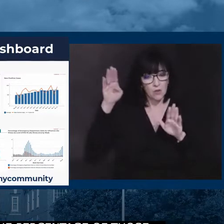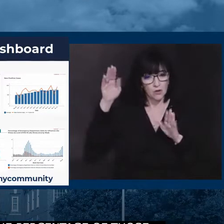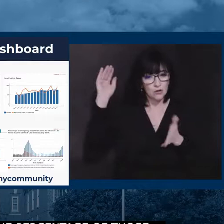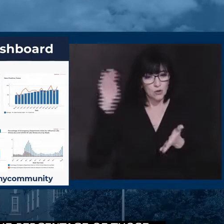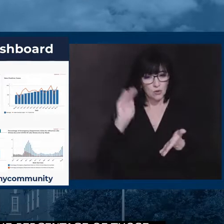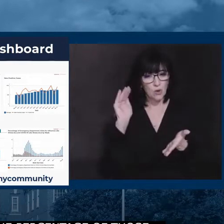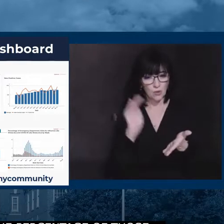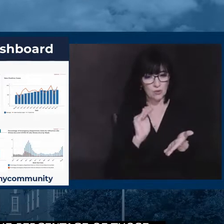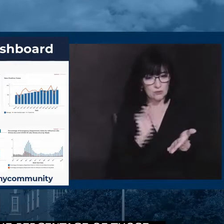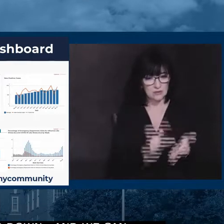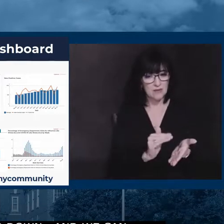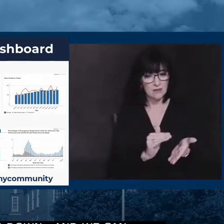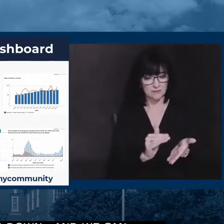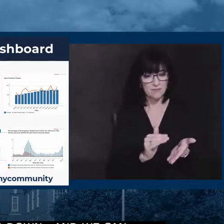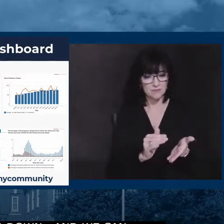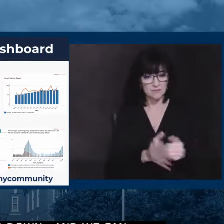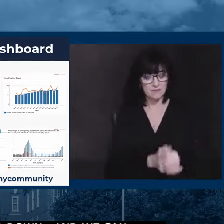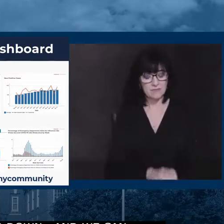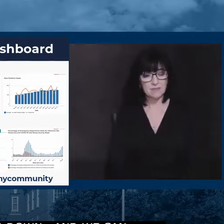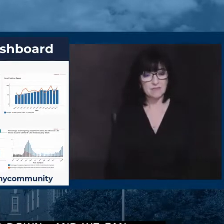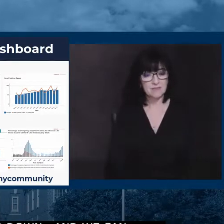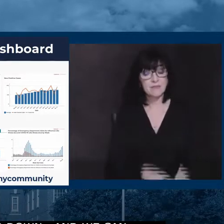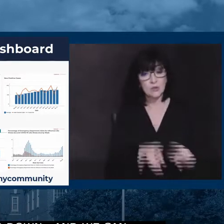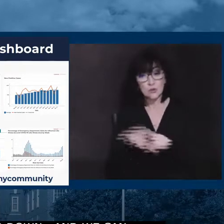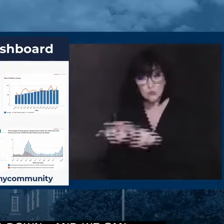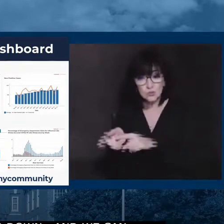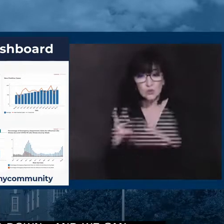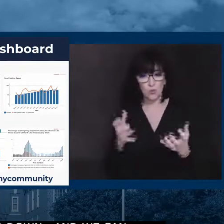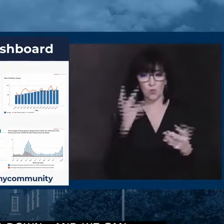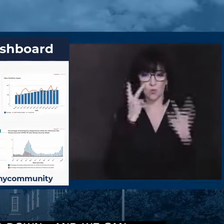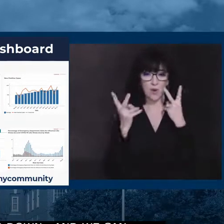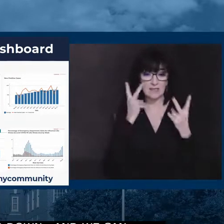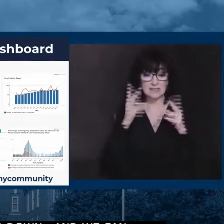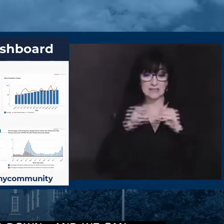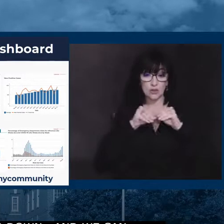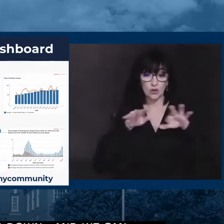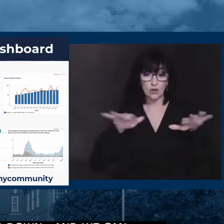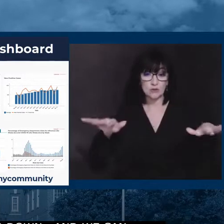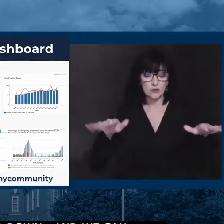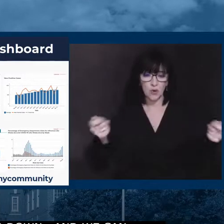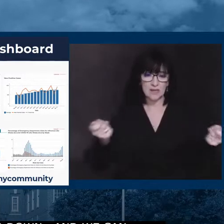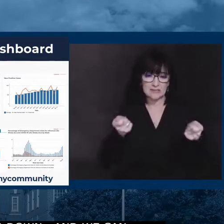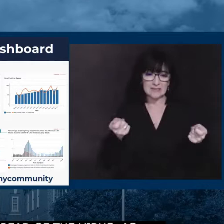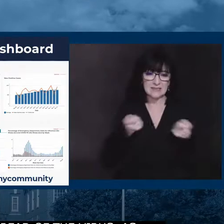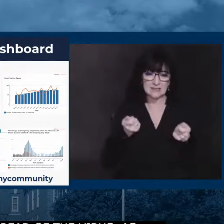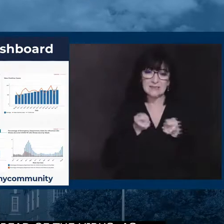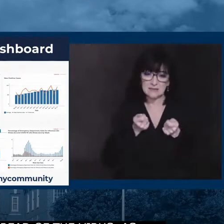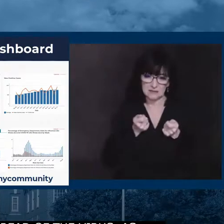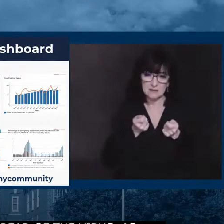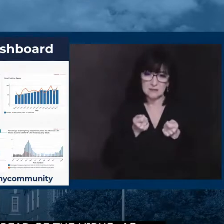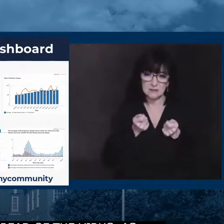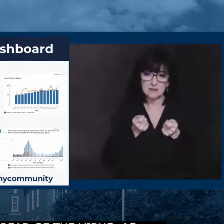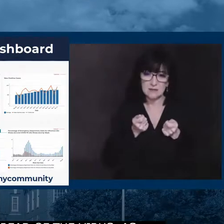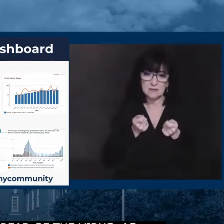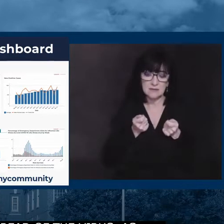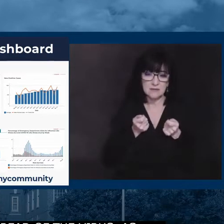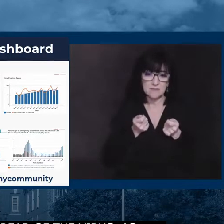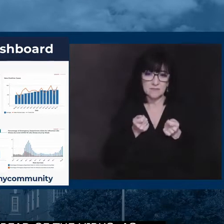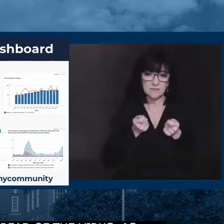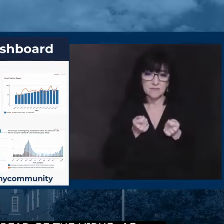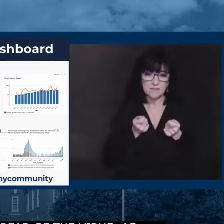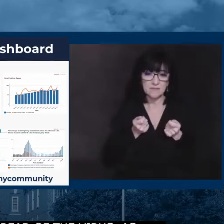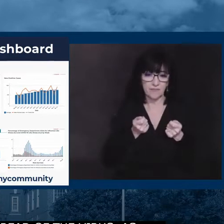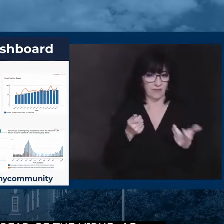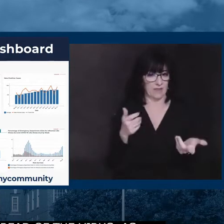preventing the spread of the virus as well as increasing the number of tests. I think we may be meeting our capacity on the